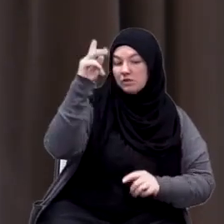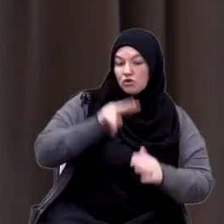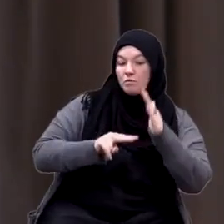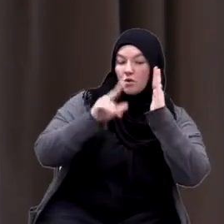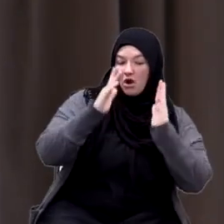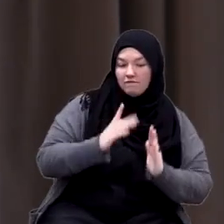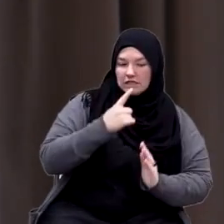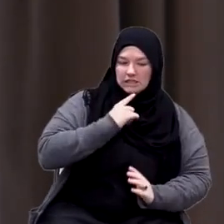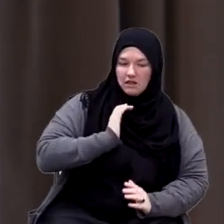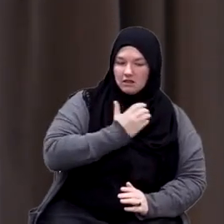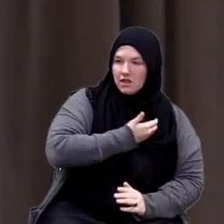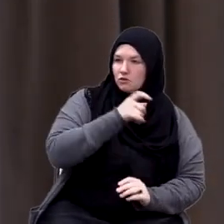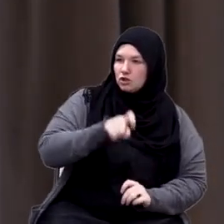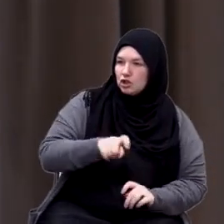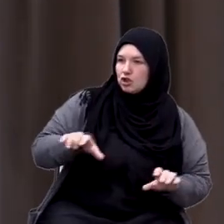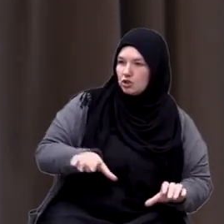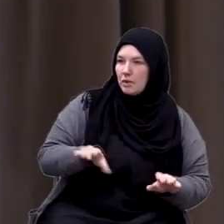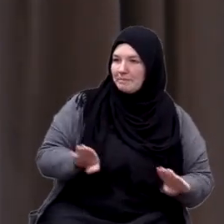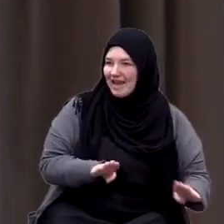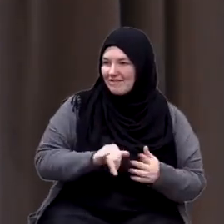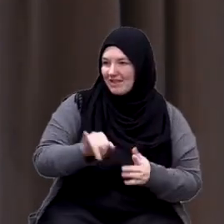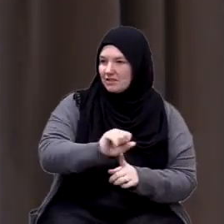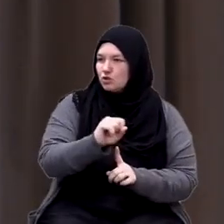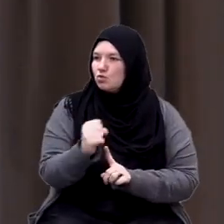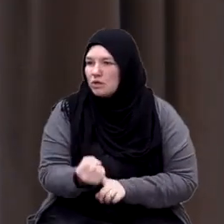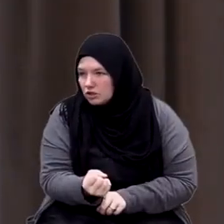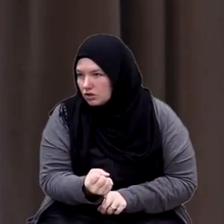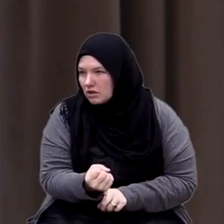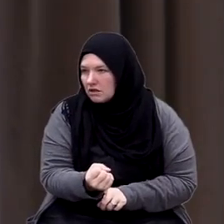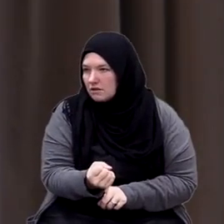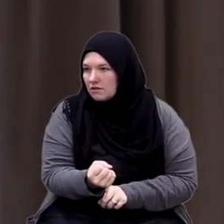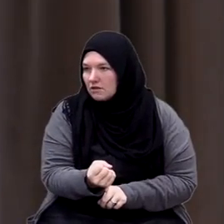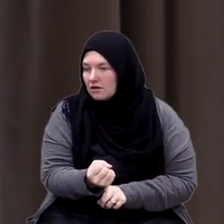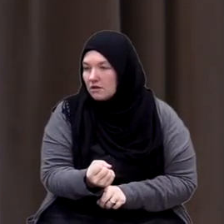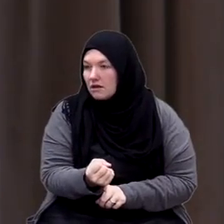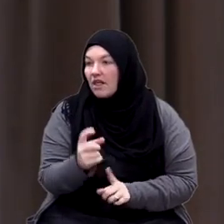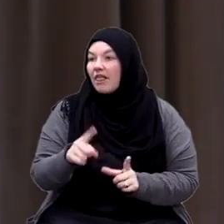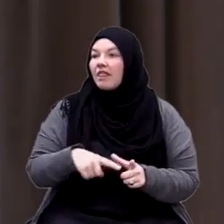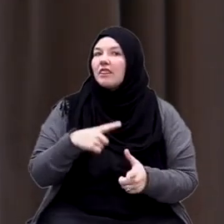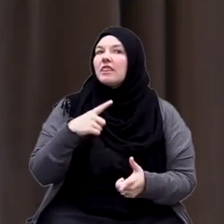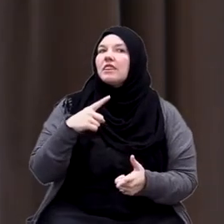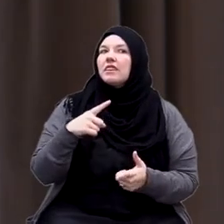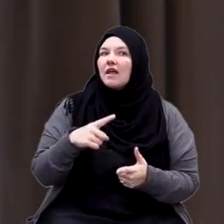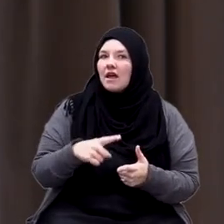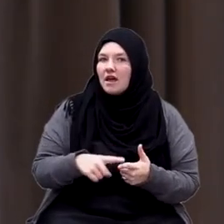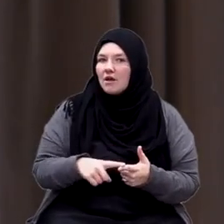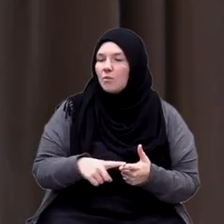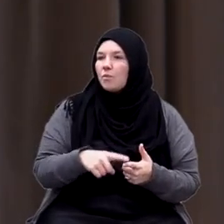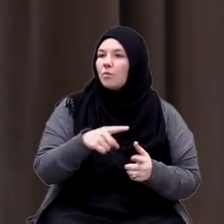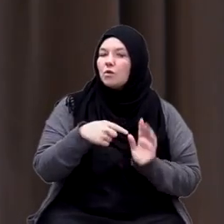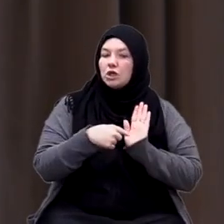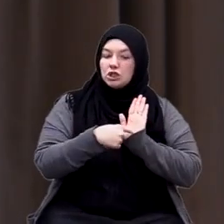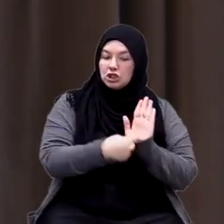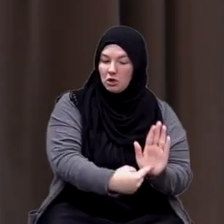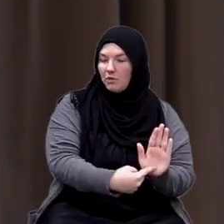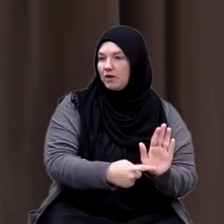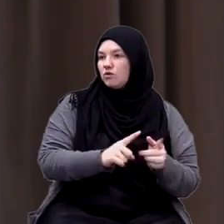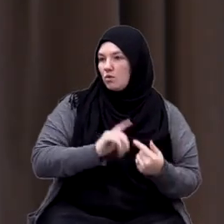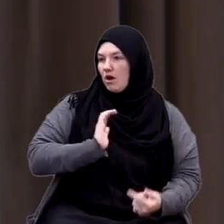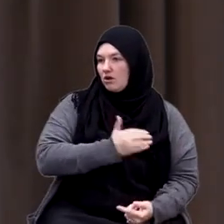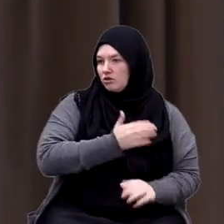tells us this is how we behave in this situation. Then we are inculcating in our